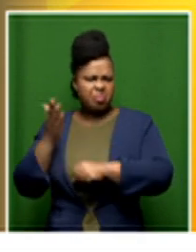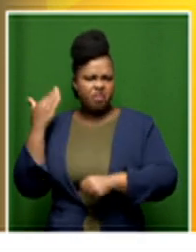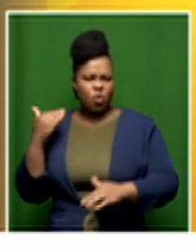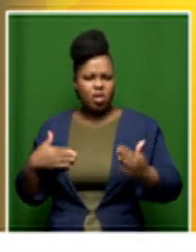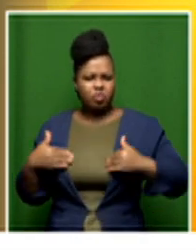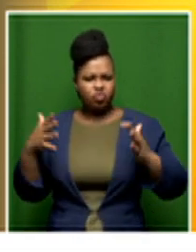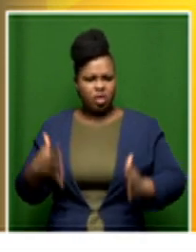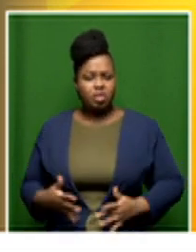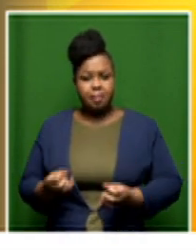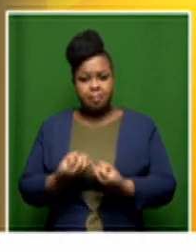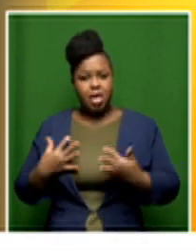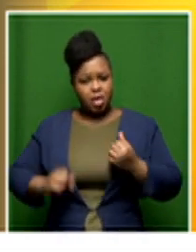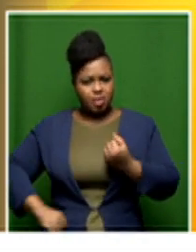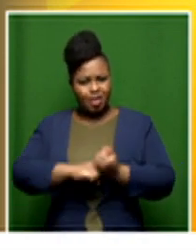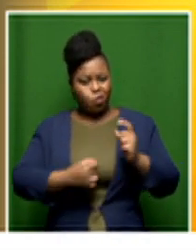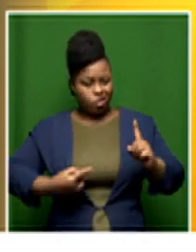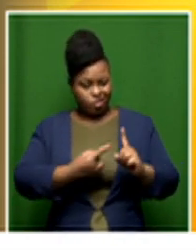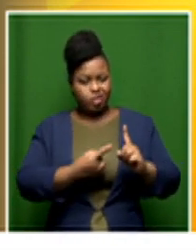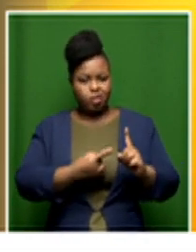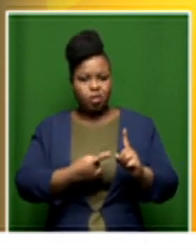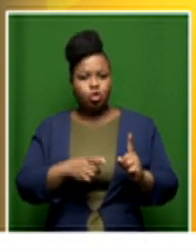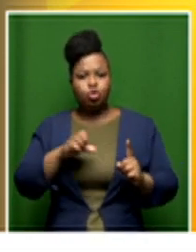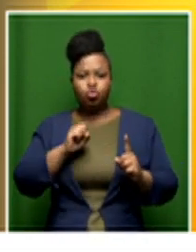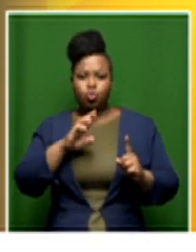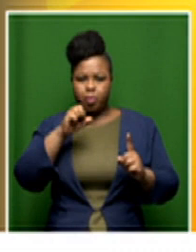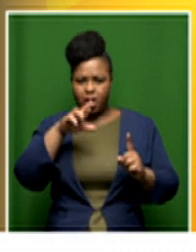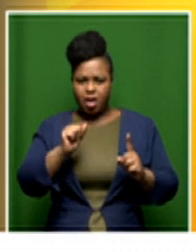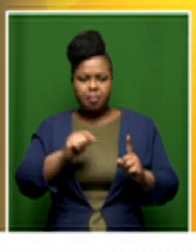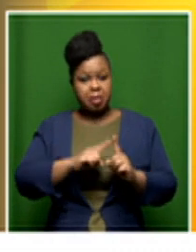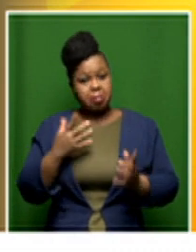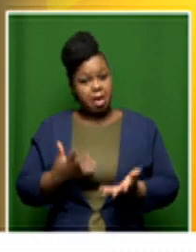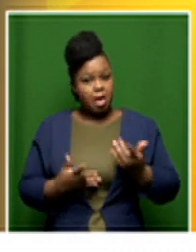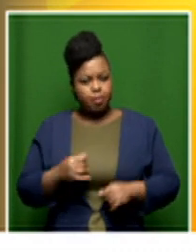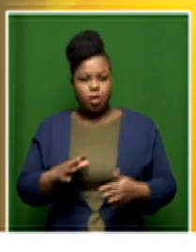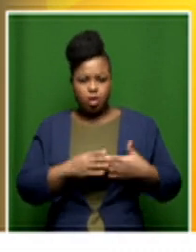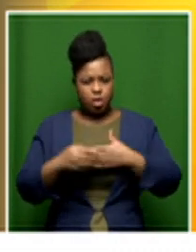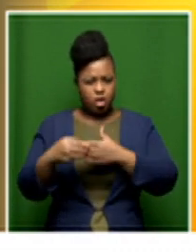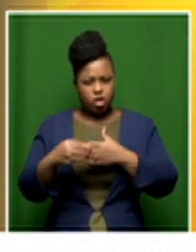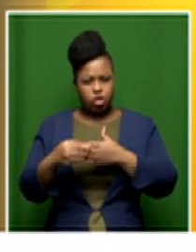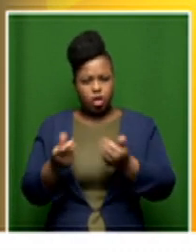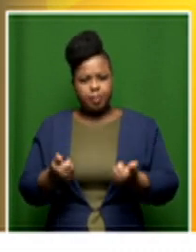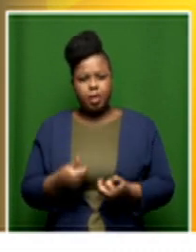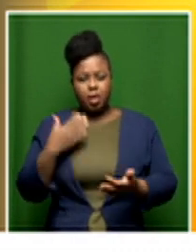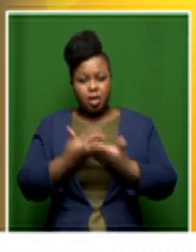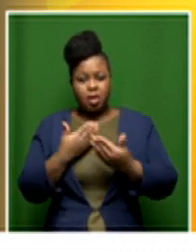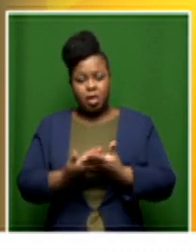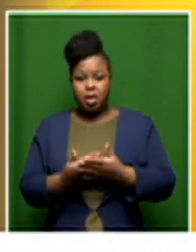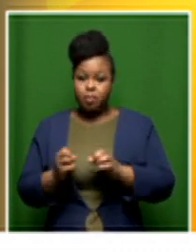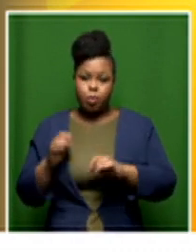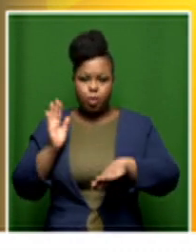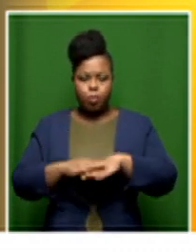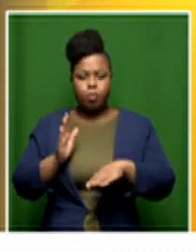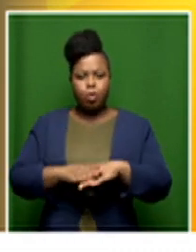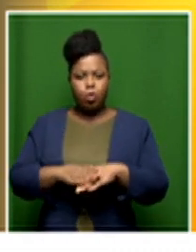administrator. So by and large, this tells us that there could be a political leadership vacuum in